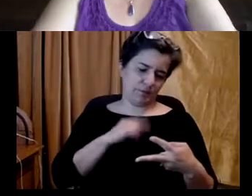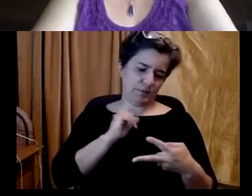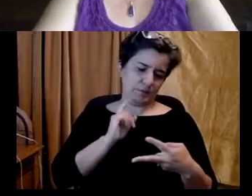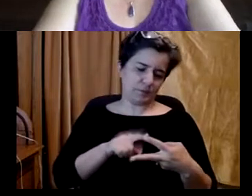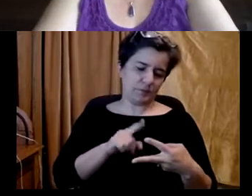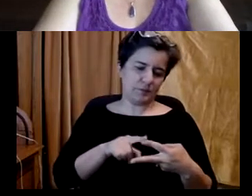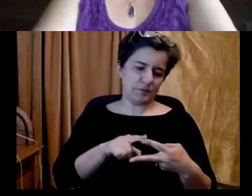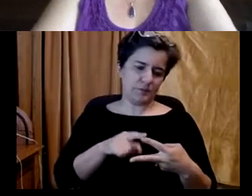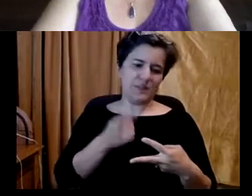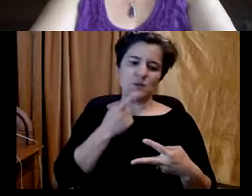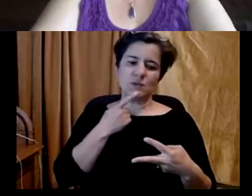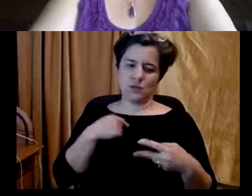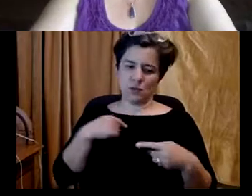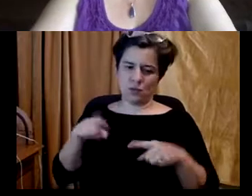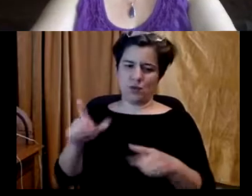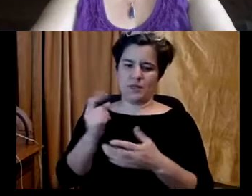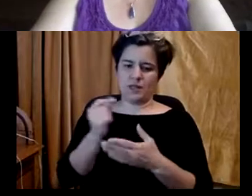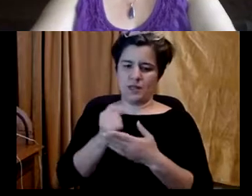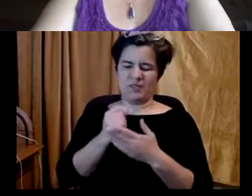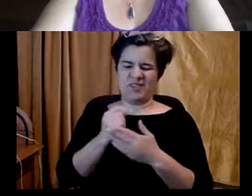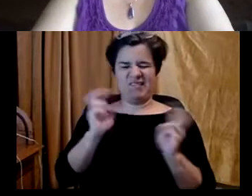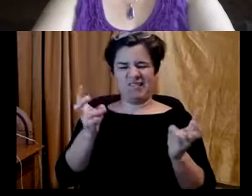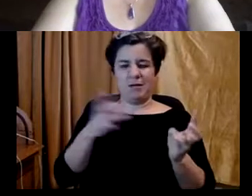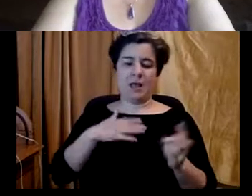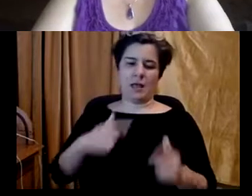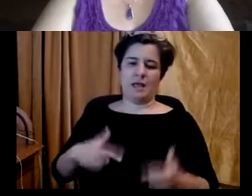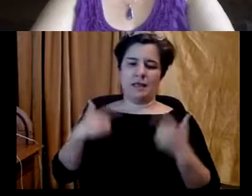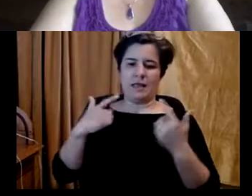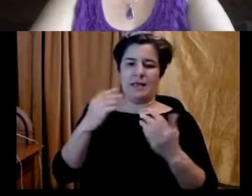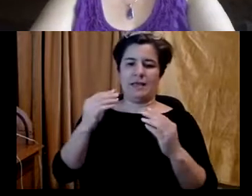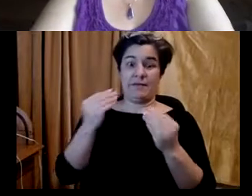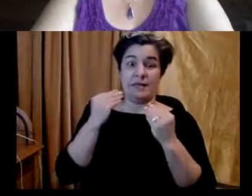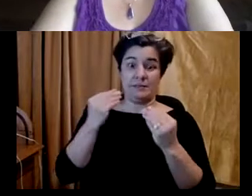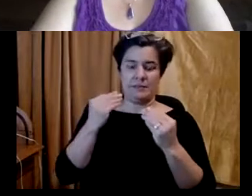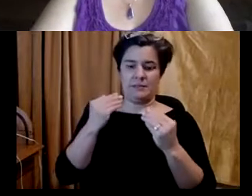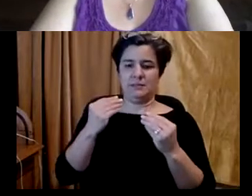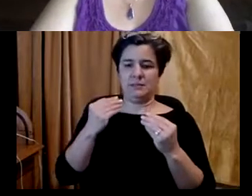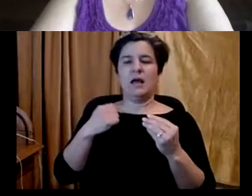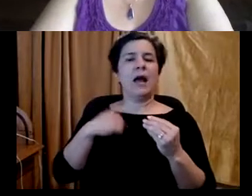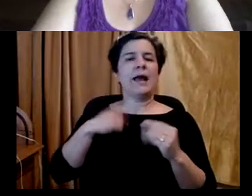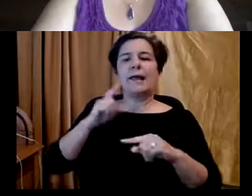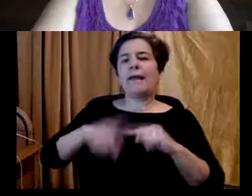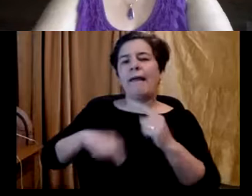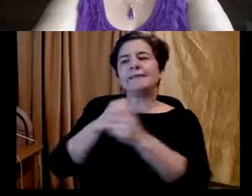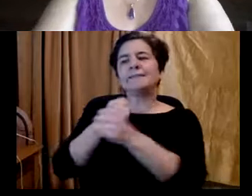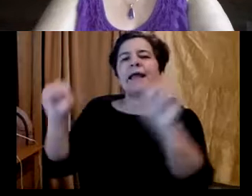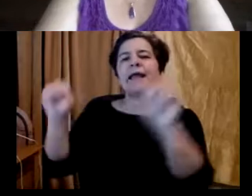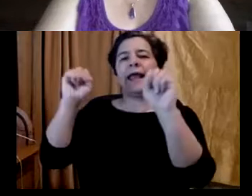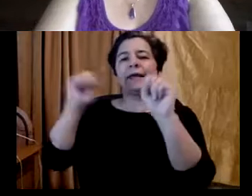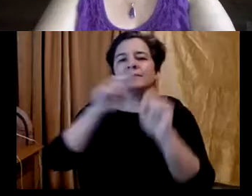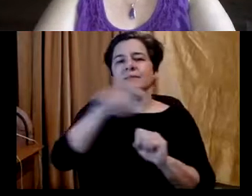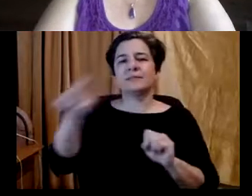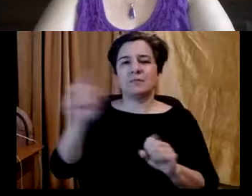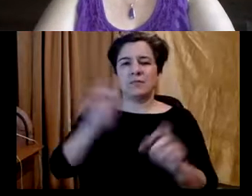was told in therapy that my life lesson was I cannot save people. And it was my